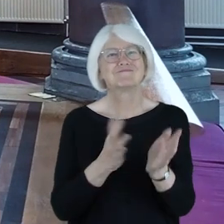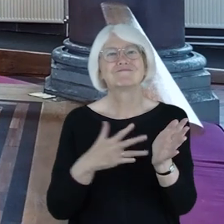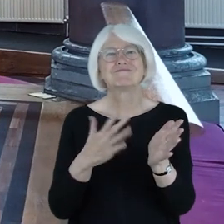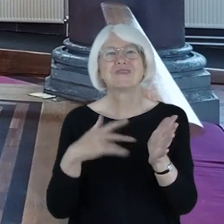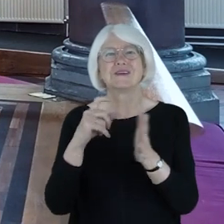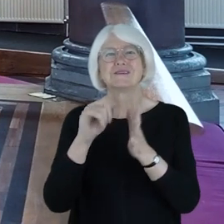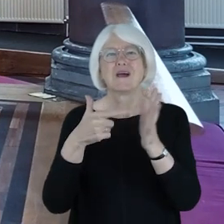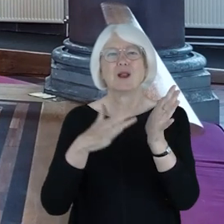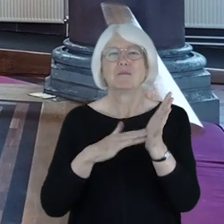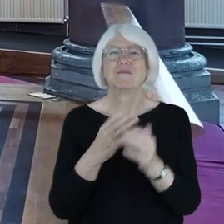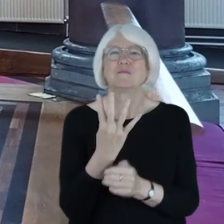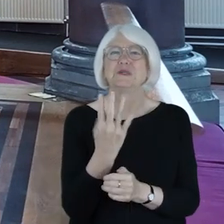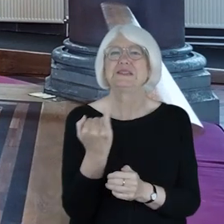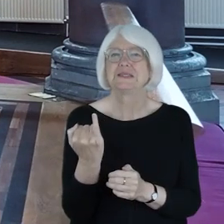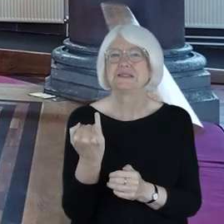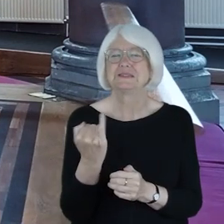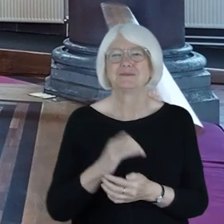Psalm 46.